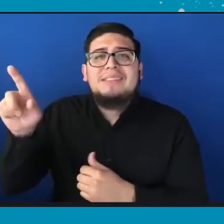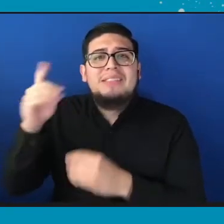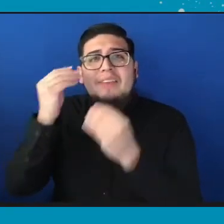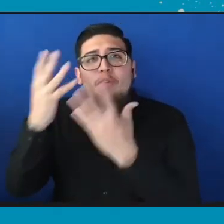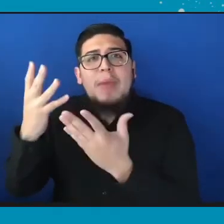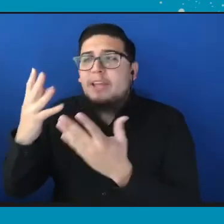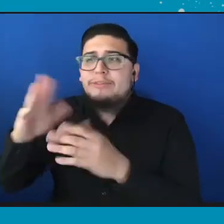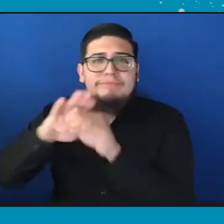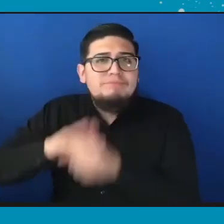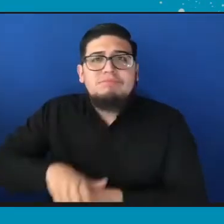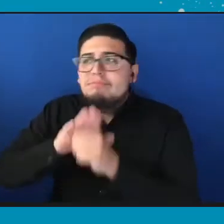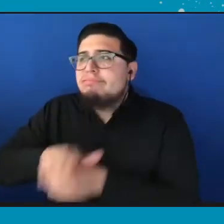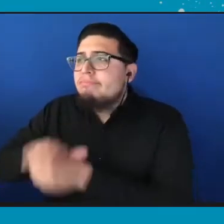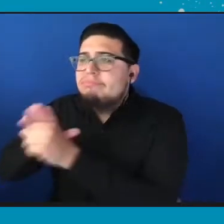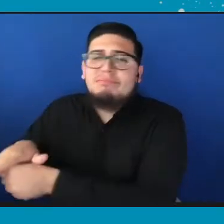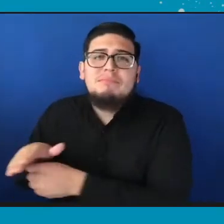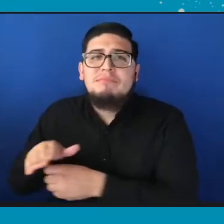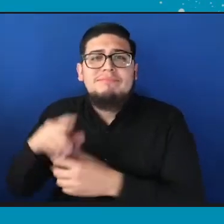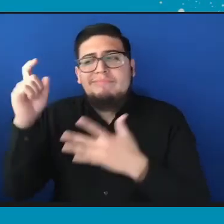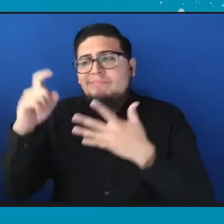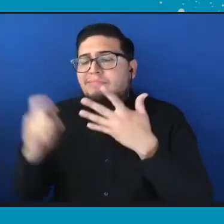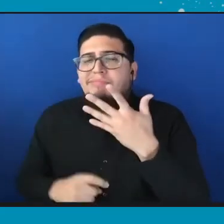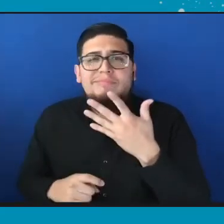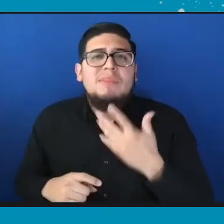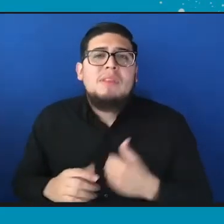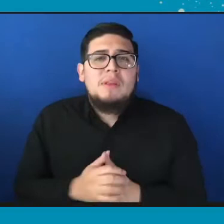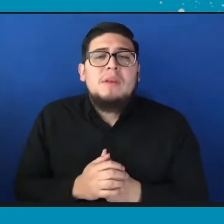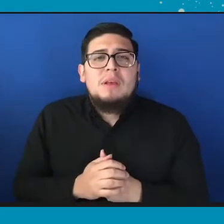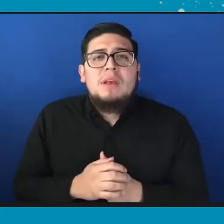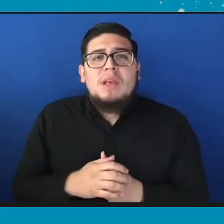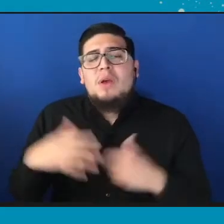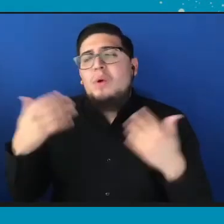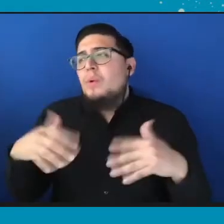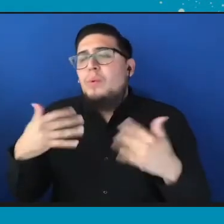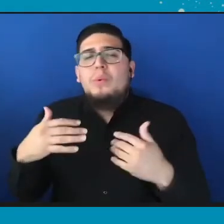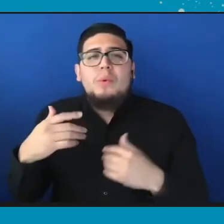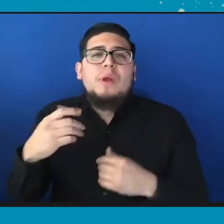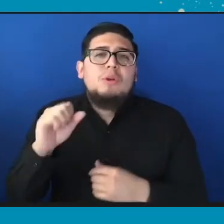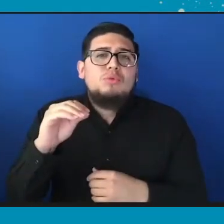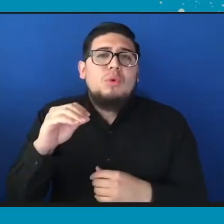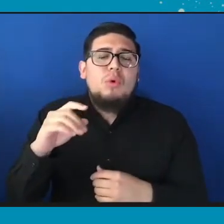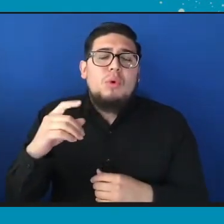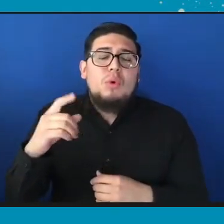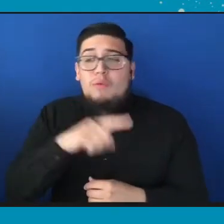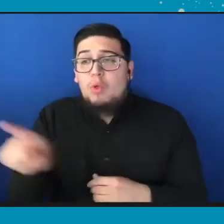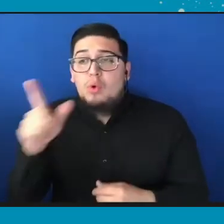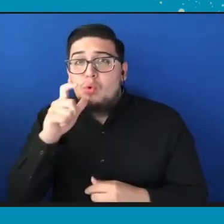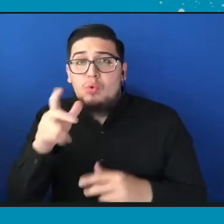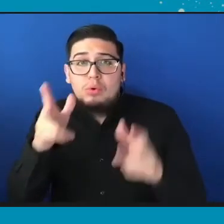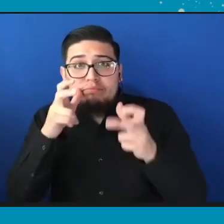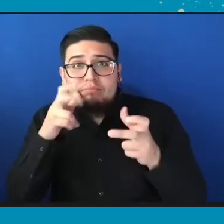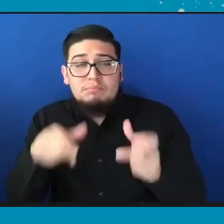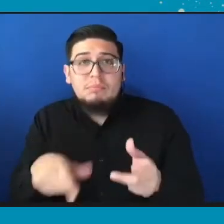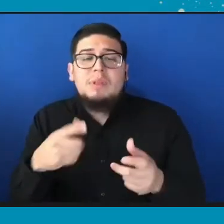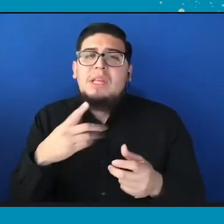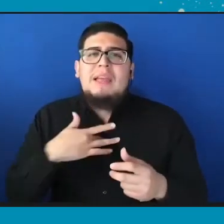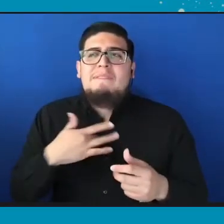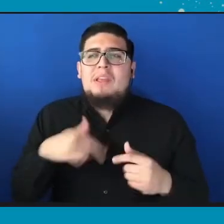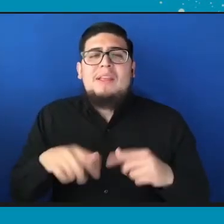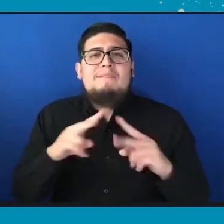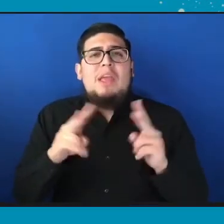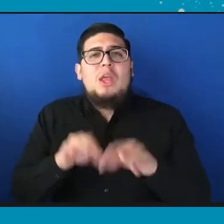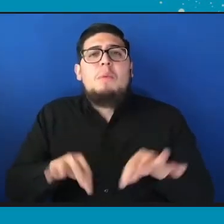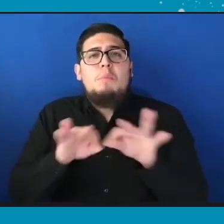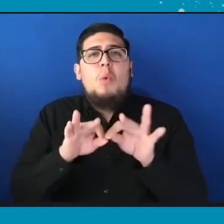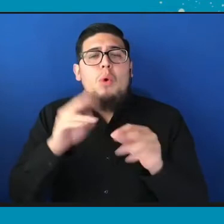is not new to most folks who are listening in, but I do think it feels important in these moments to go back and touch